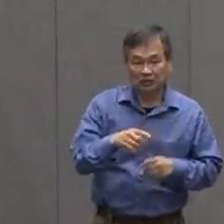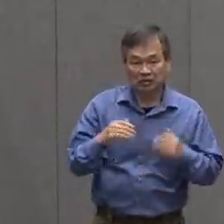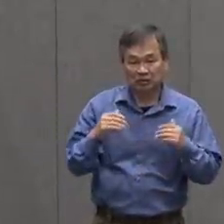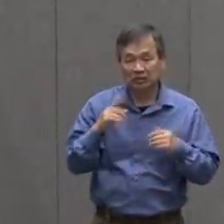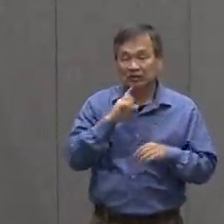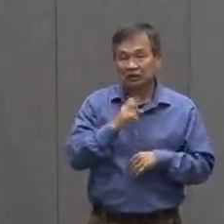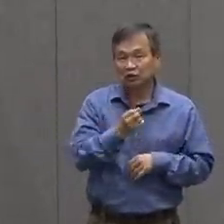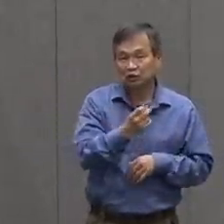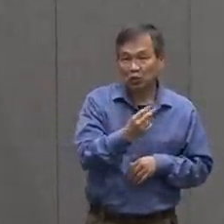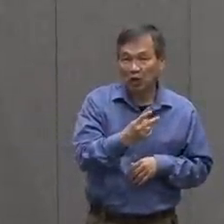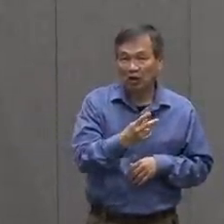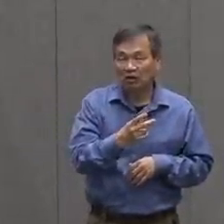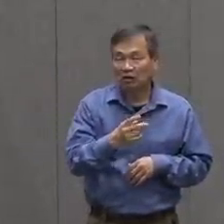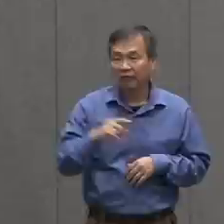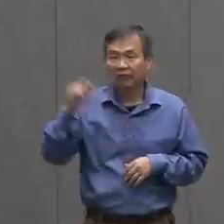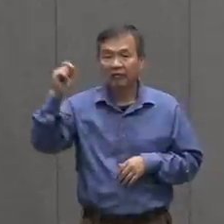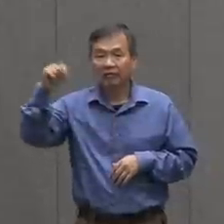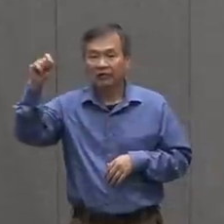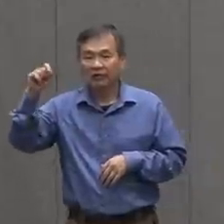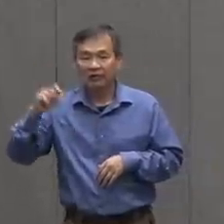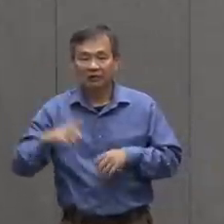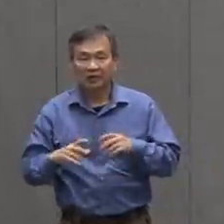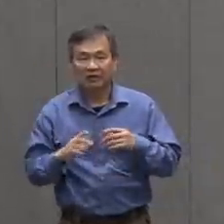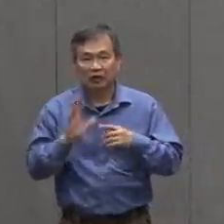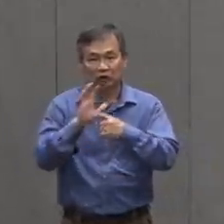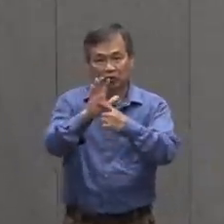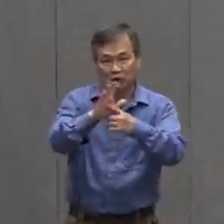you is not the number 12,